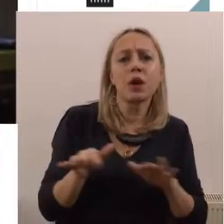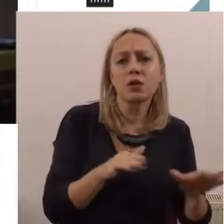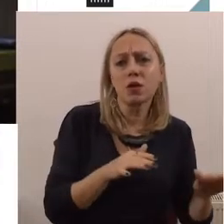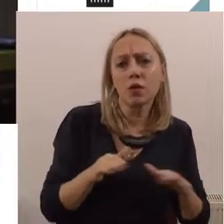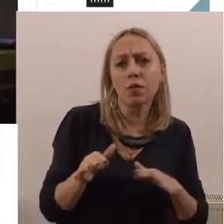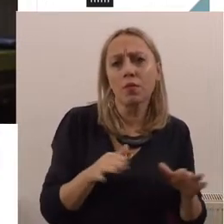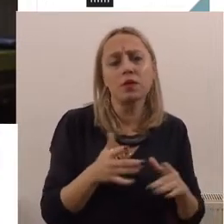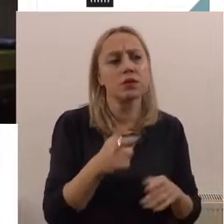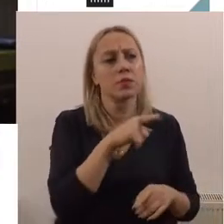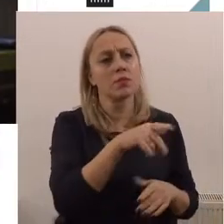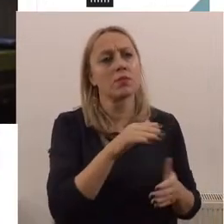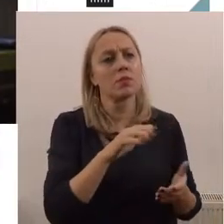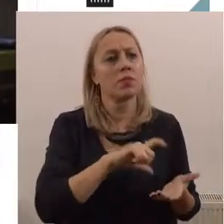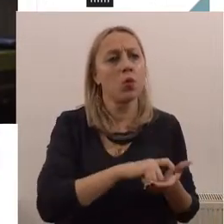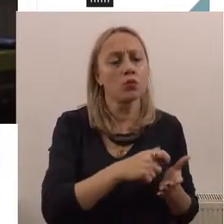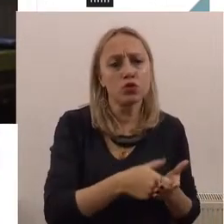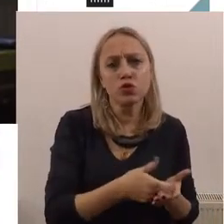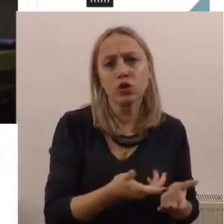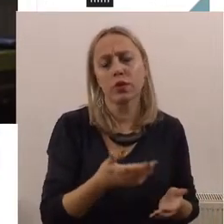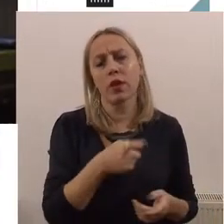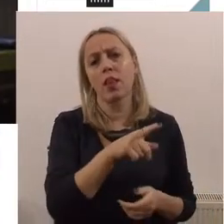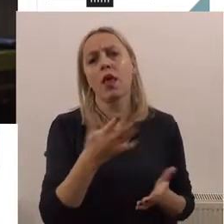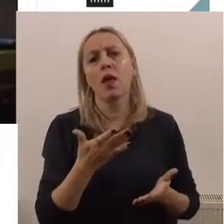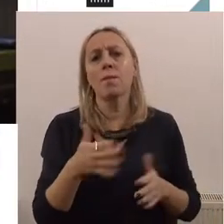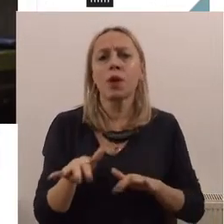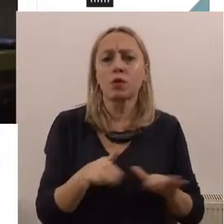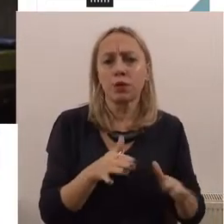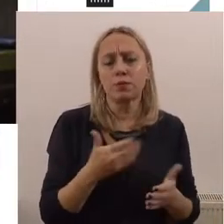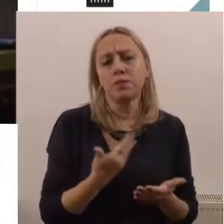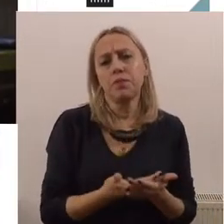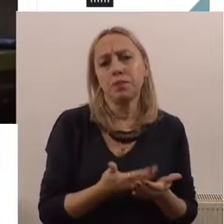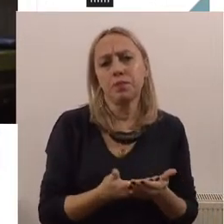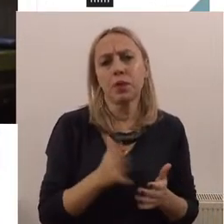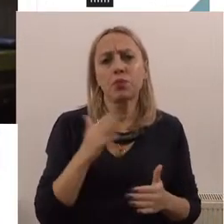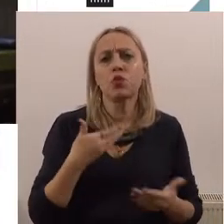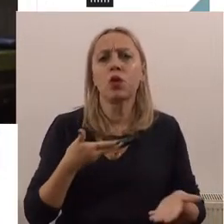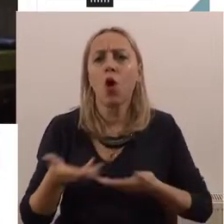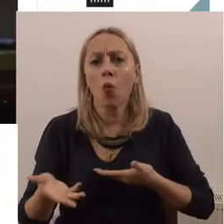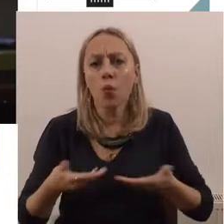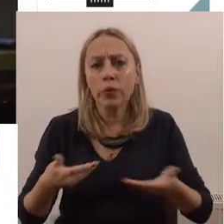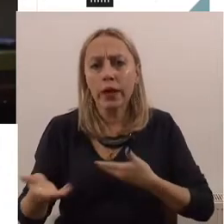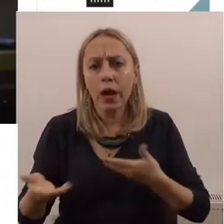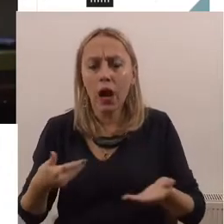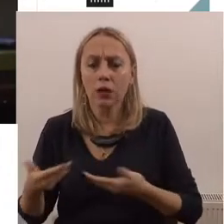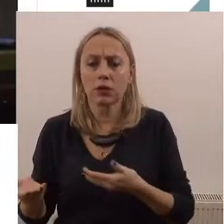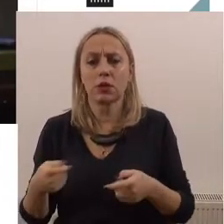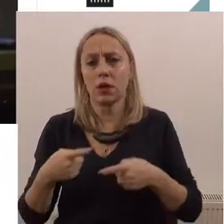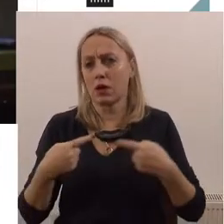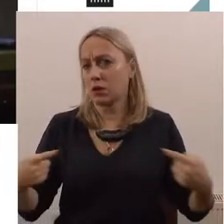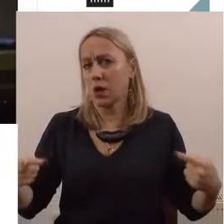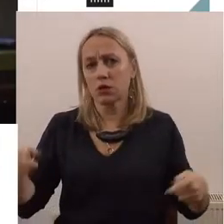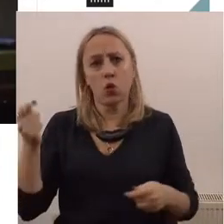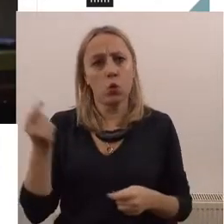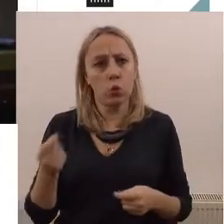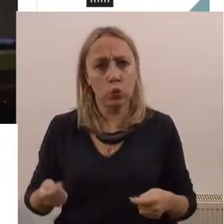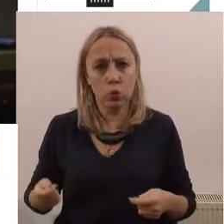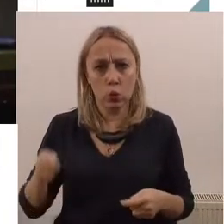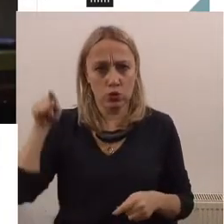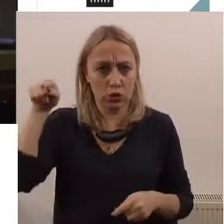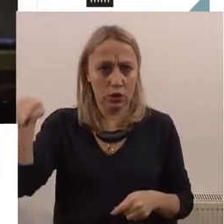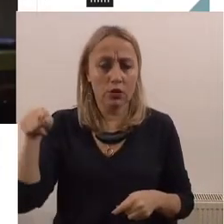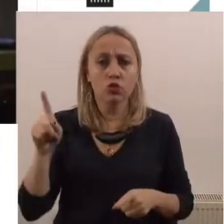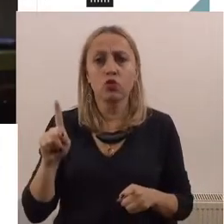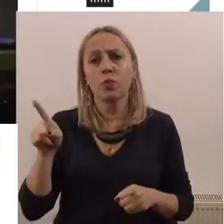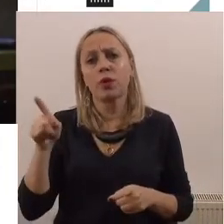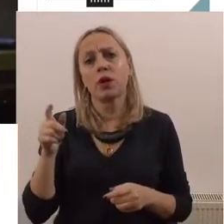knowledge about inclusivity and accessibility. If you're talking about an open call or an event